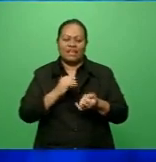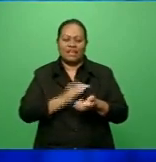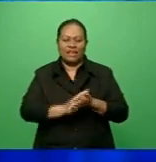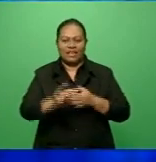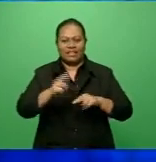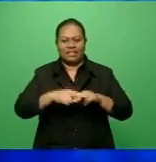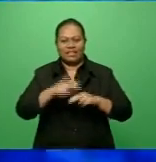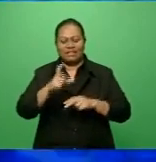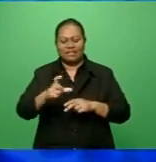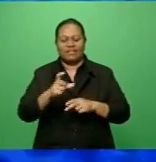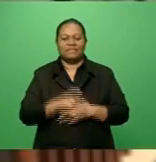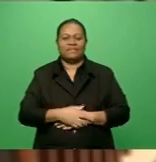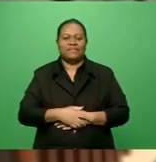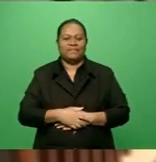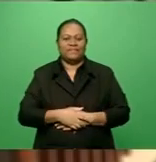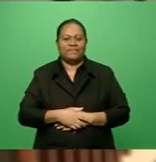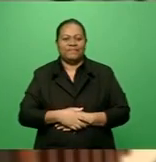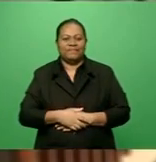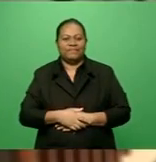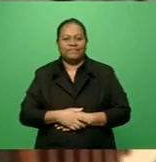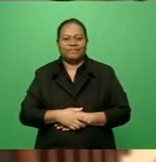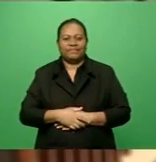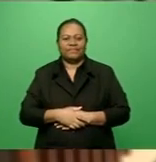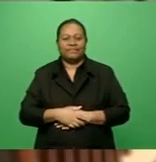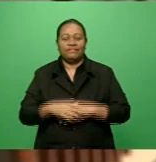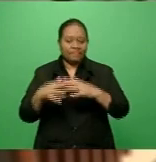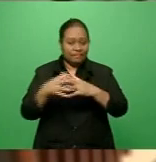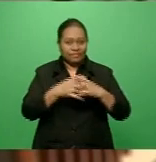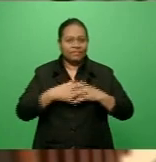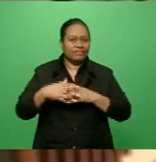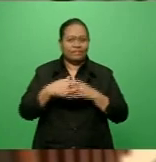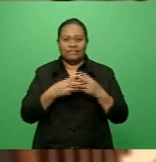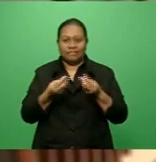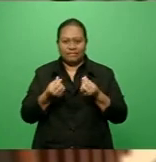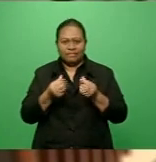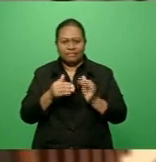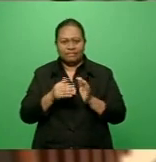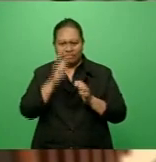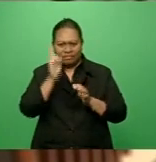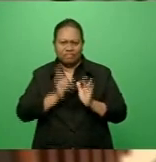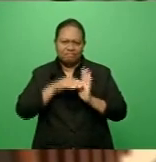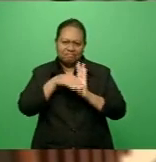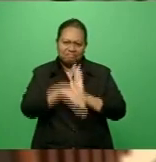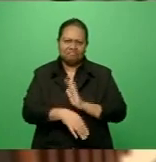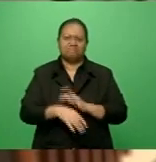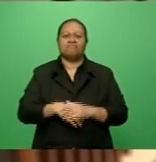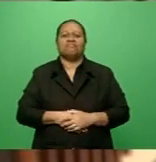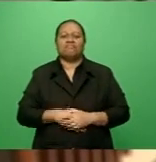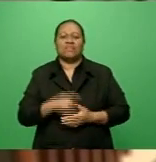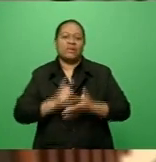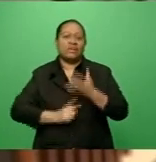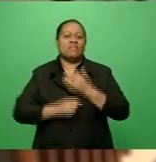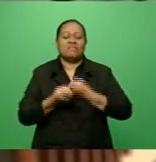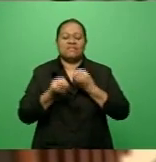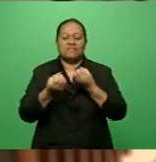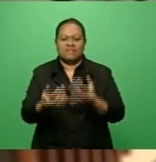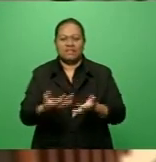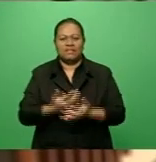with the latest from the money market. The US dollar was down today, ending the week by giving up earlier